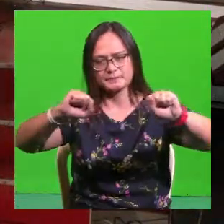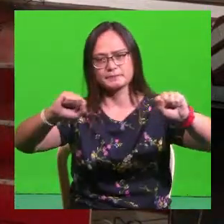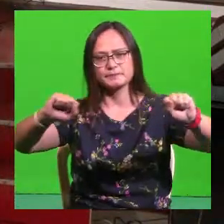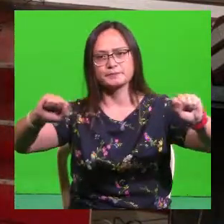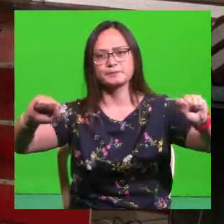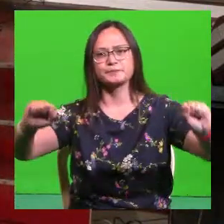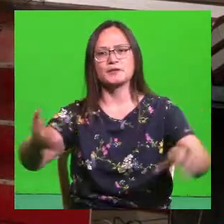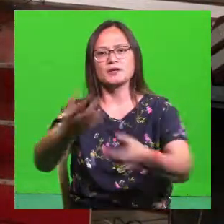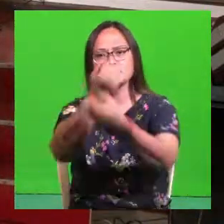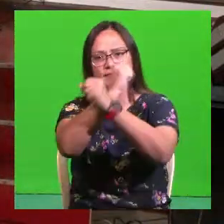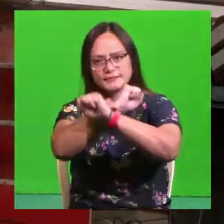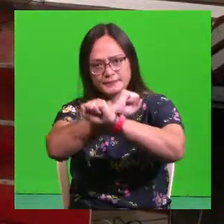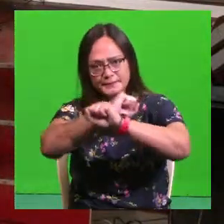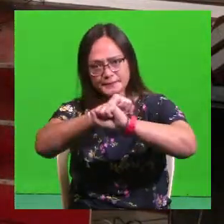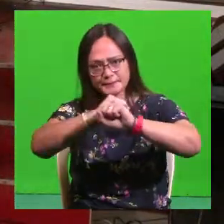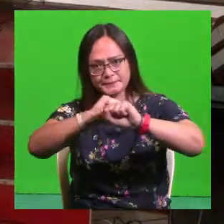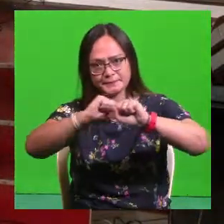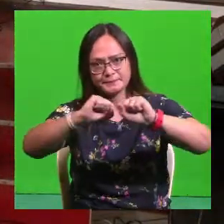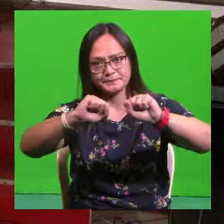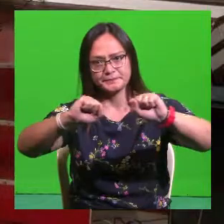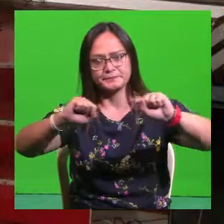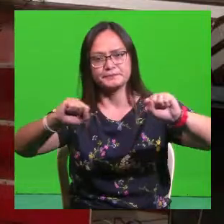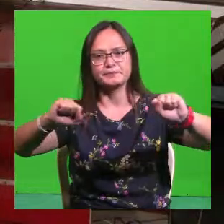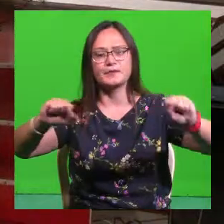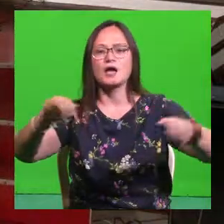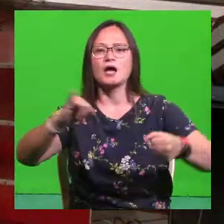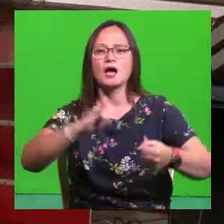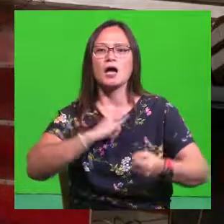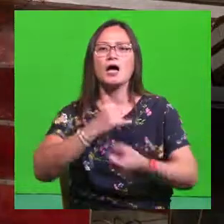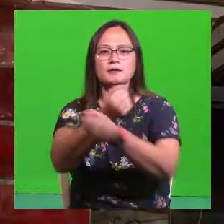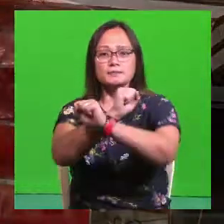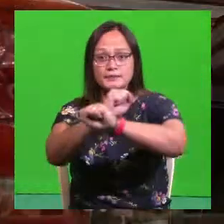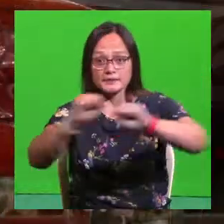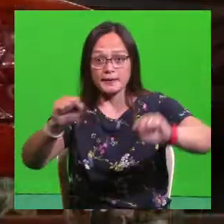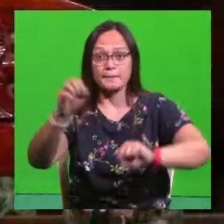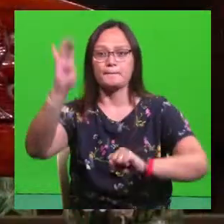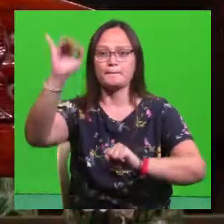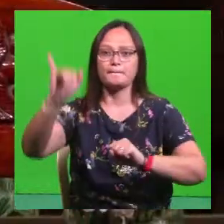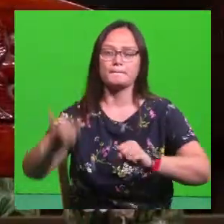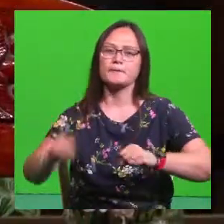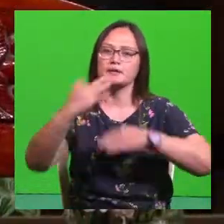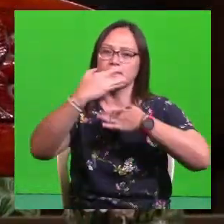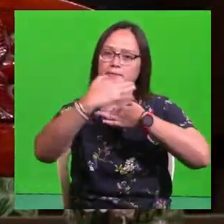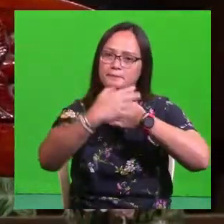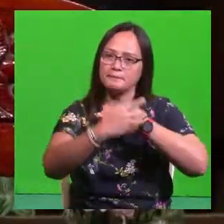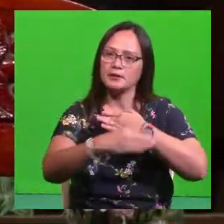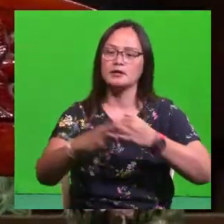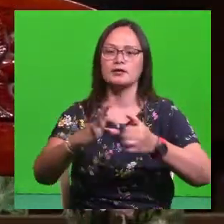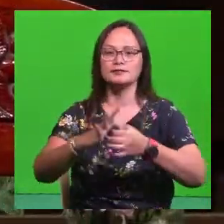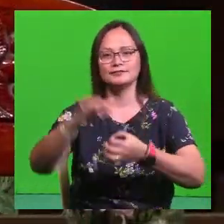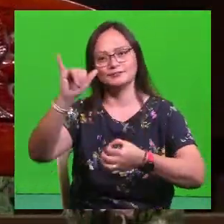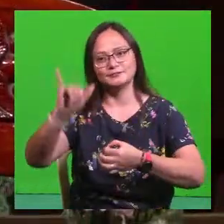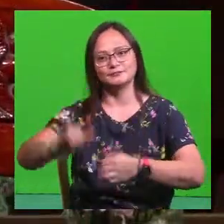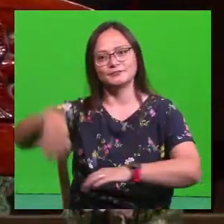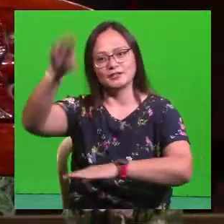Saved, saved. I'm saved by the blood of the